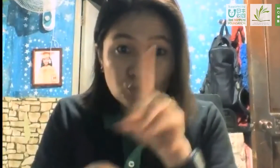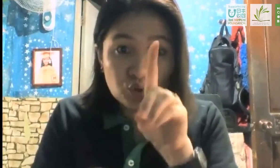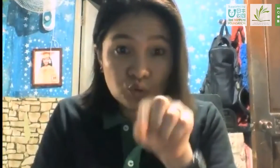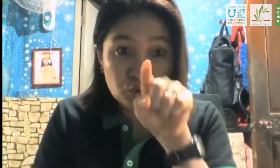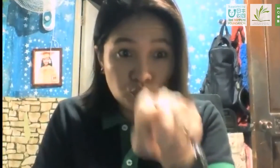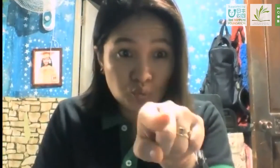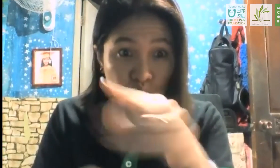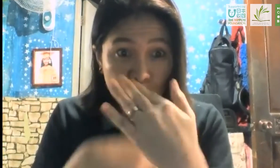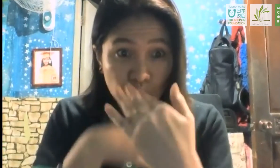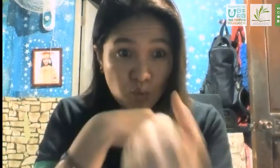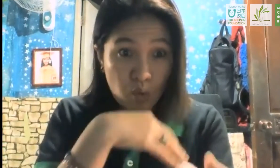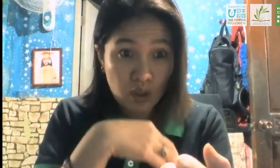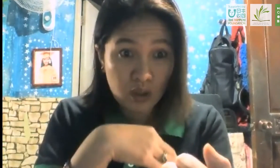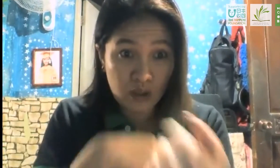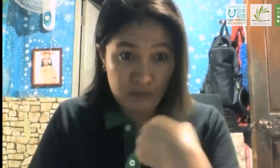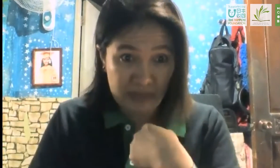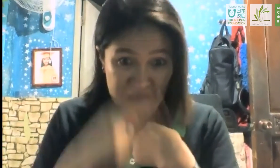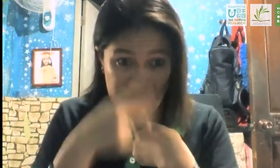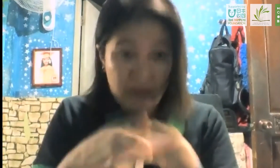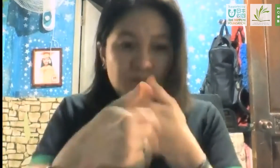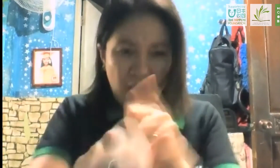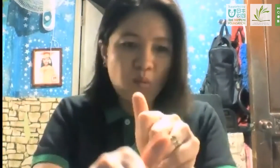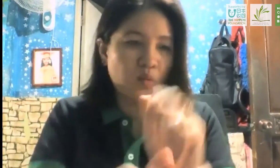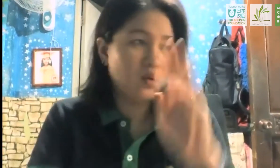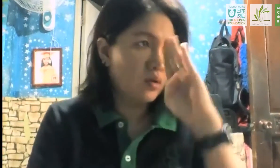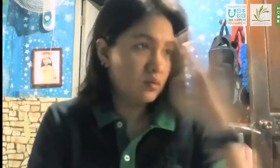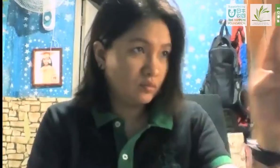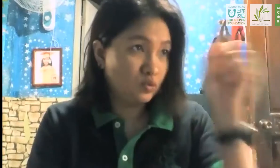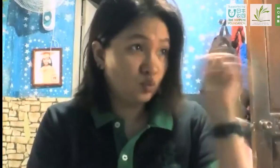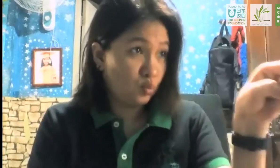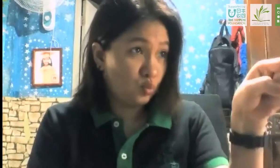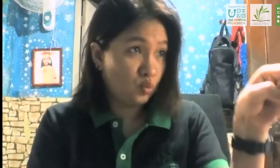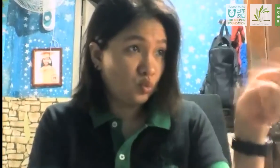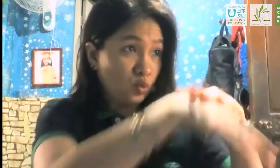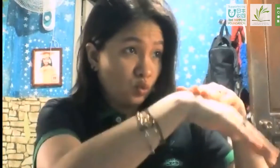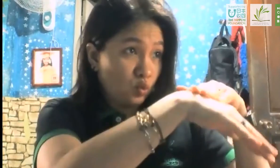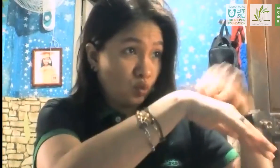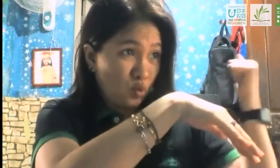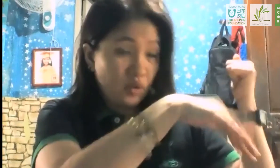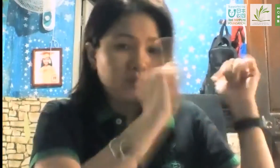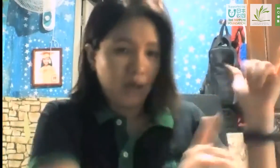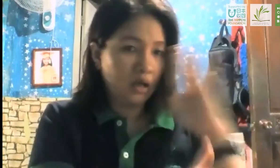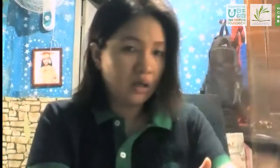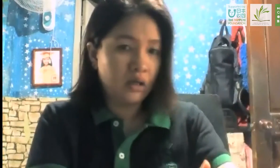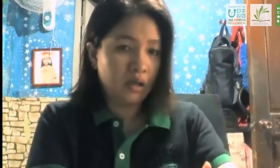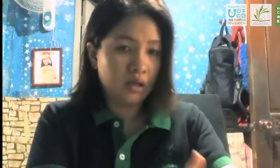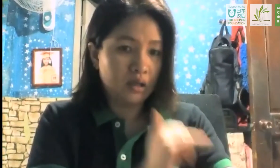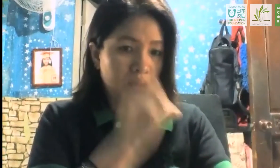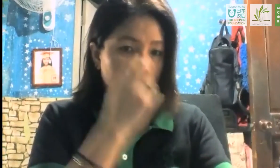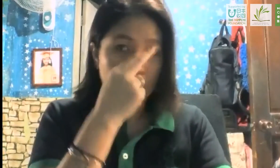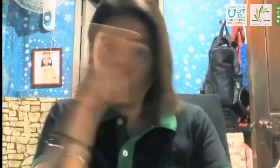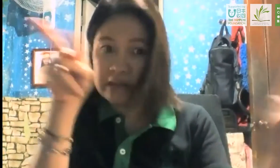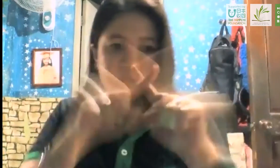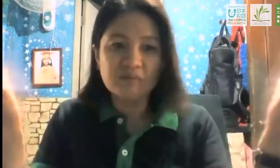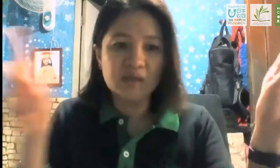So if you can see the sign or the translation, you call me, where